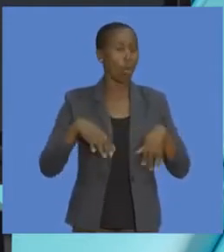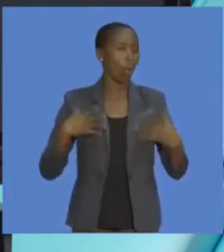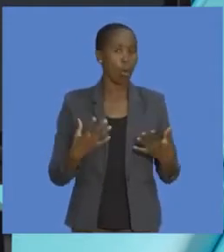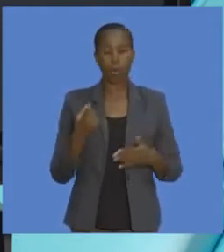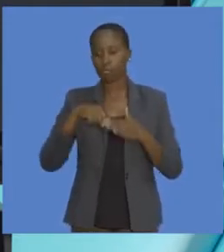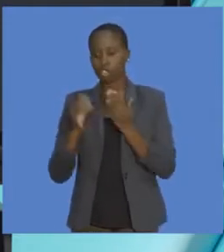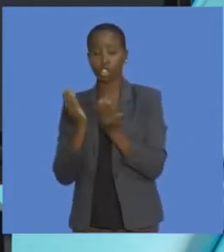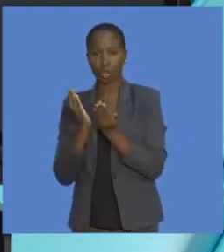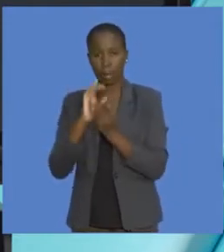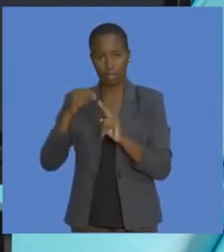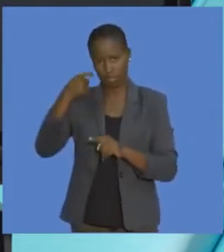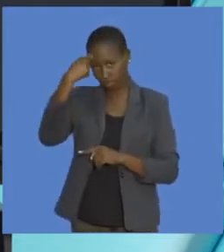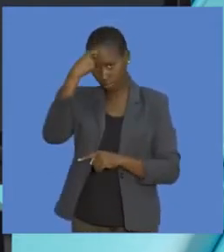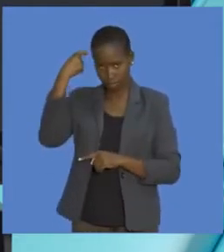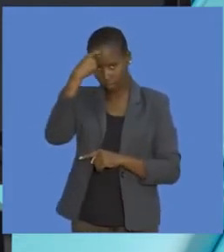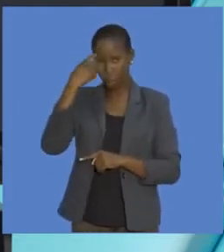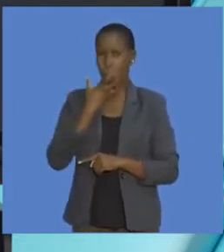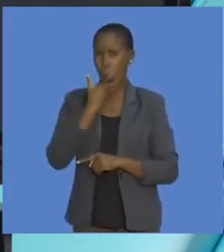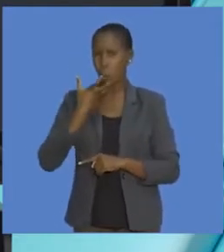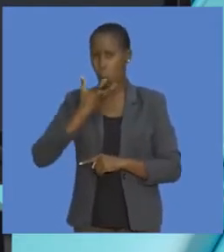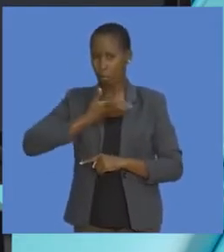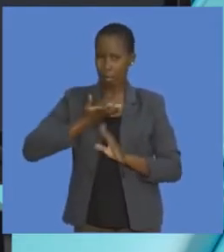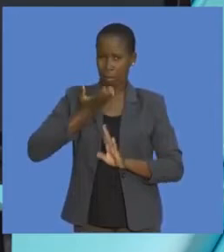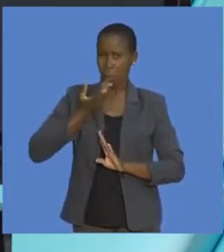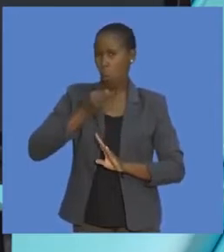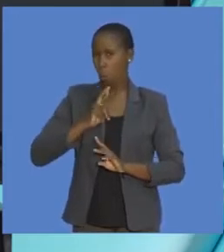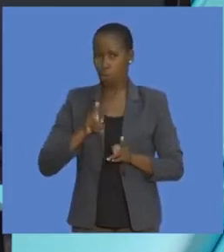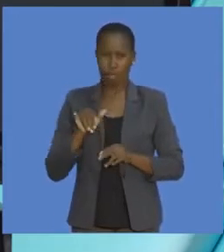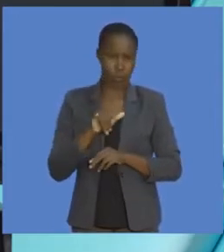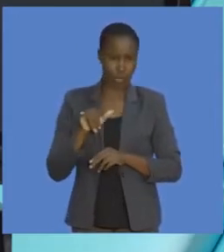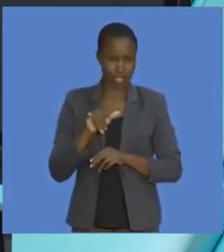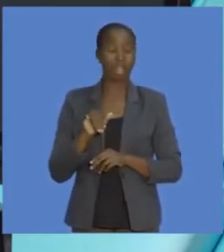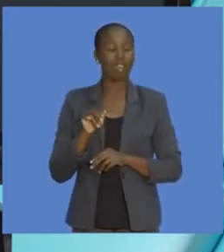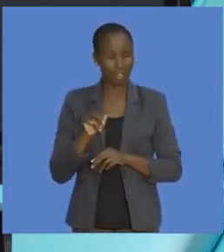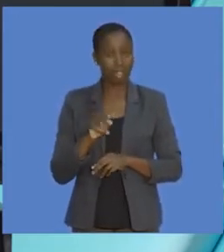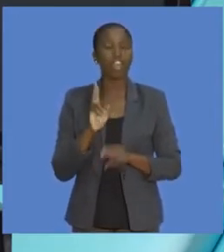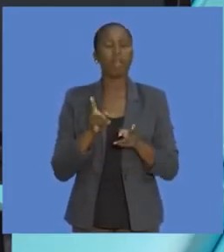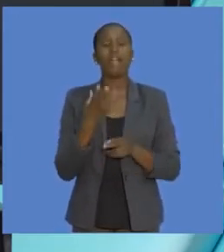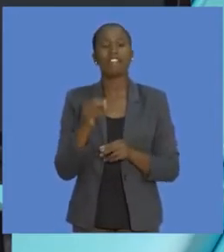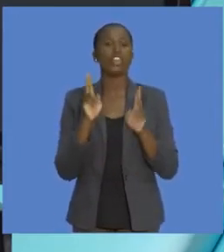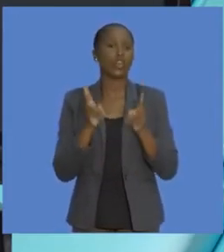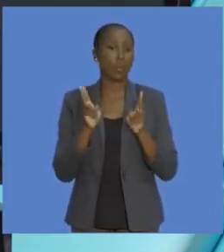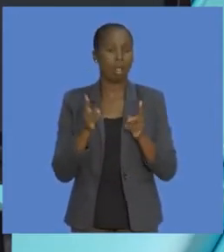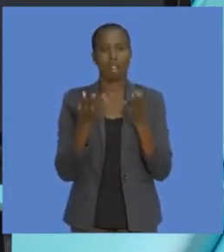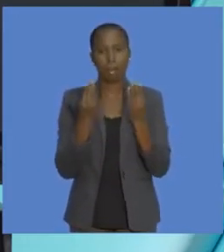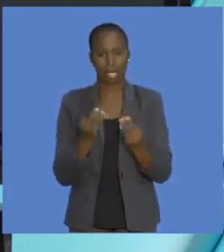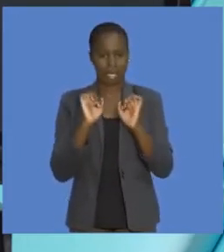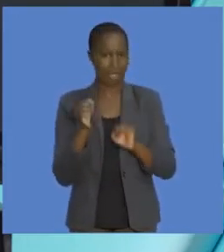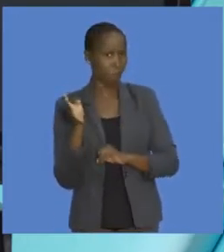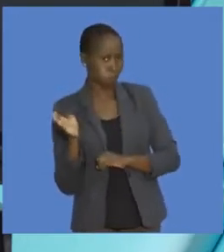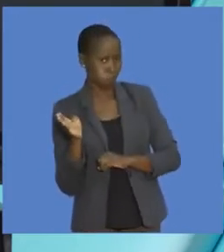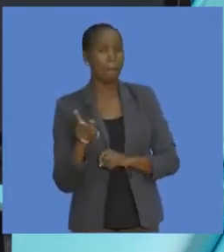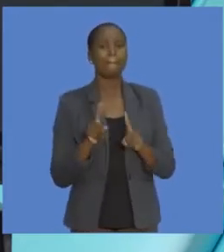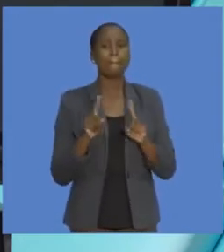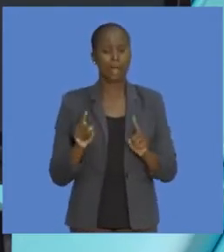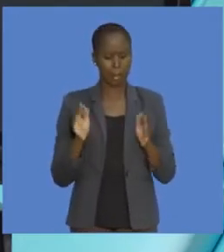would notice that generally there seems to be a normal temperature range which everyone's looking out for. So what is it that keeps